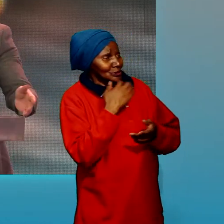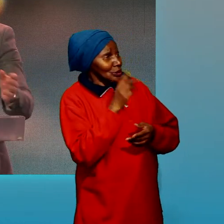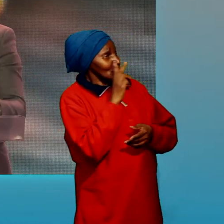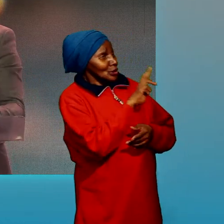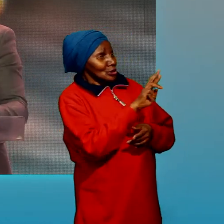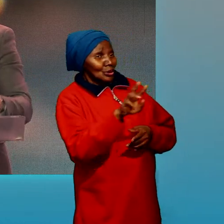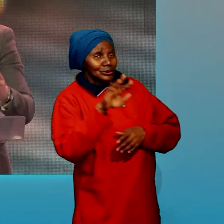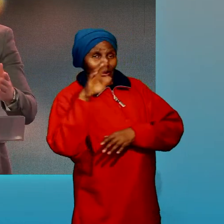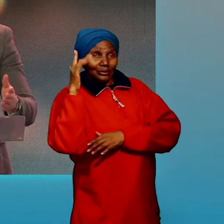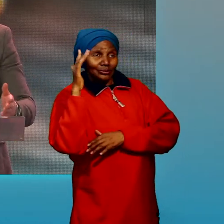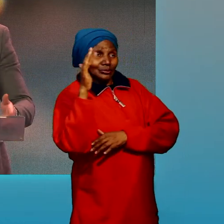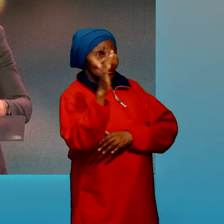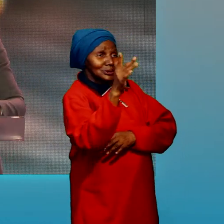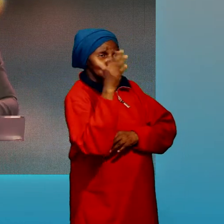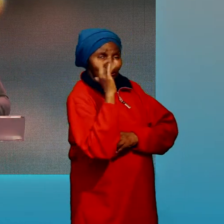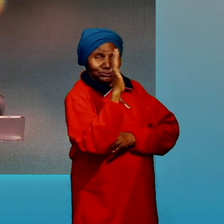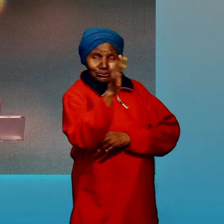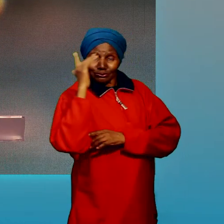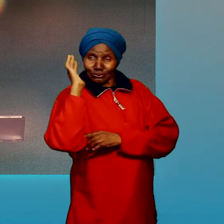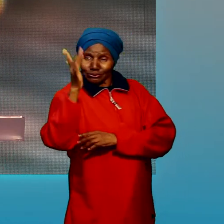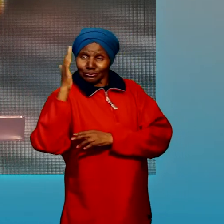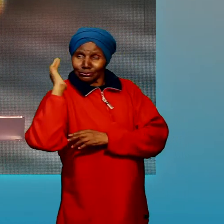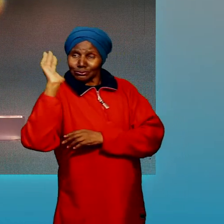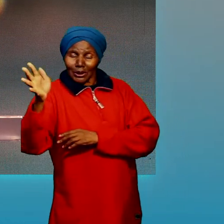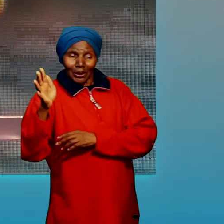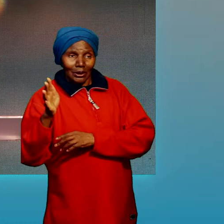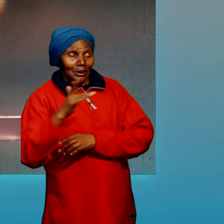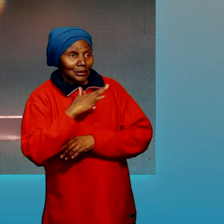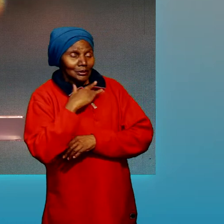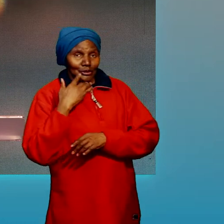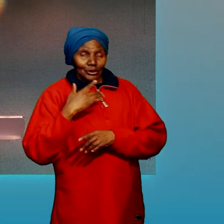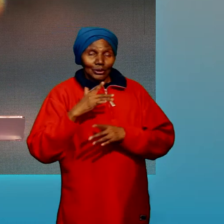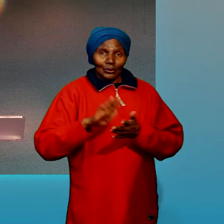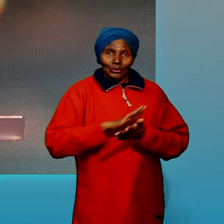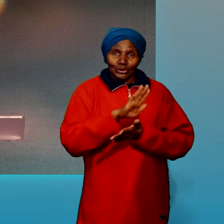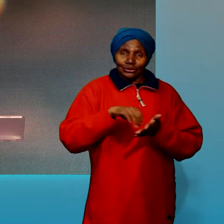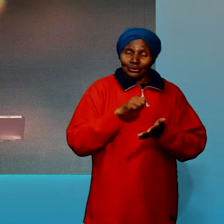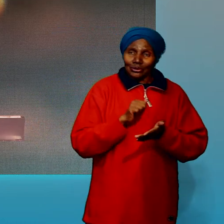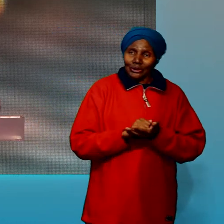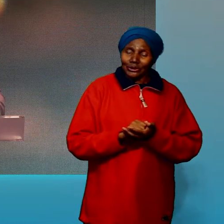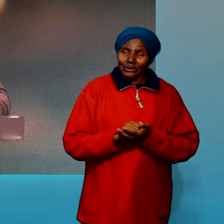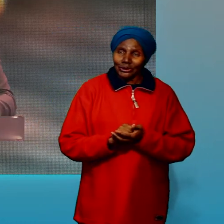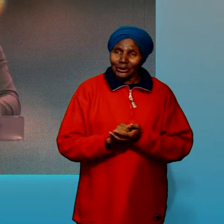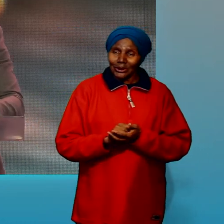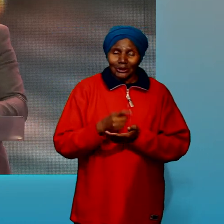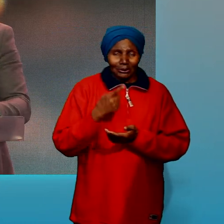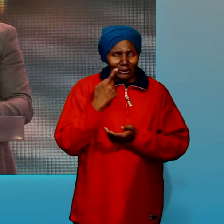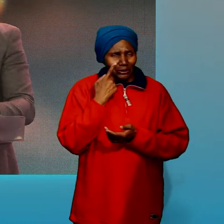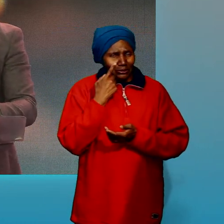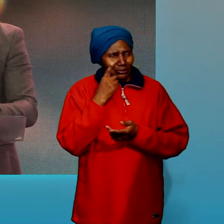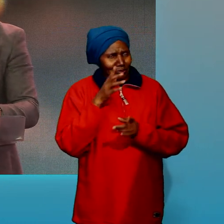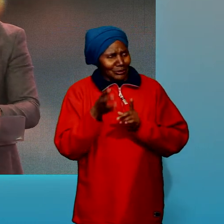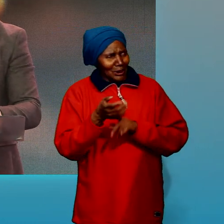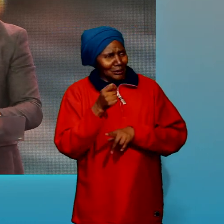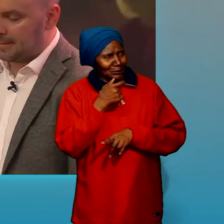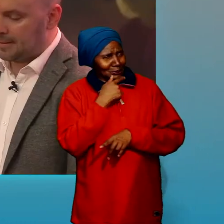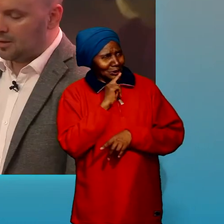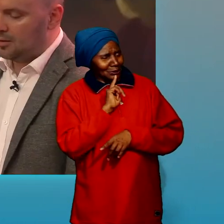and fruit is justice and righteousness. But what did he find? He found people that were out for